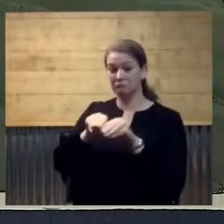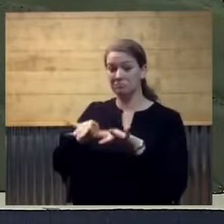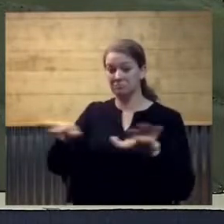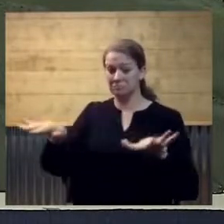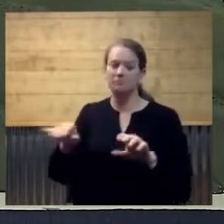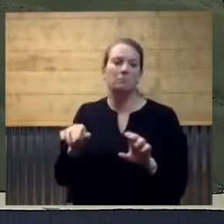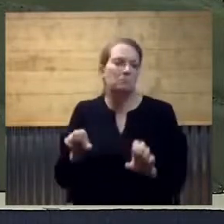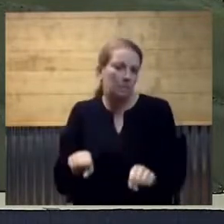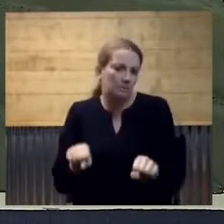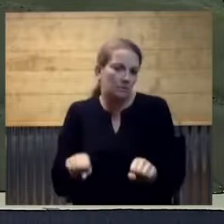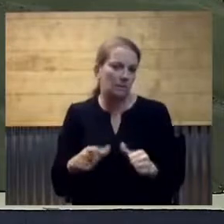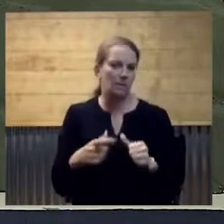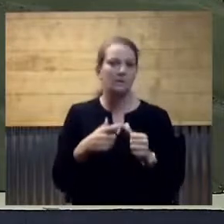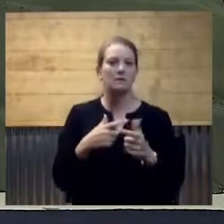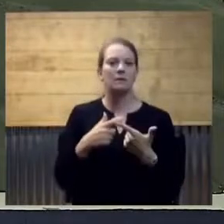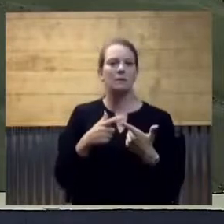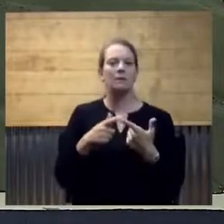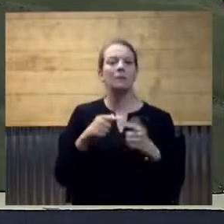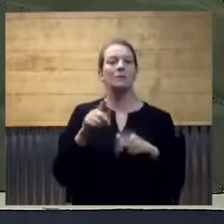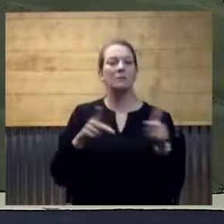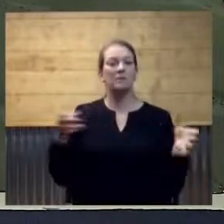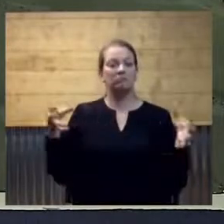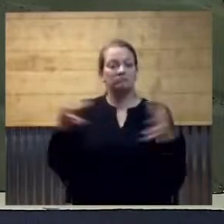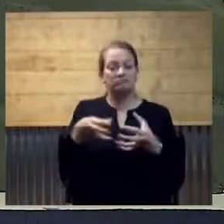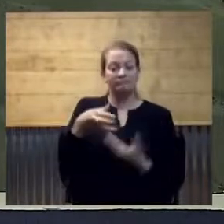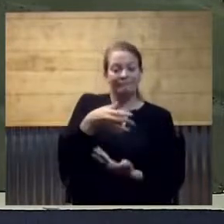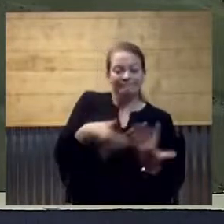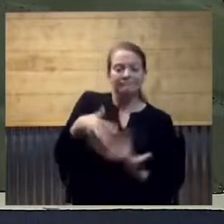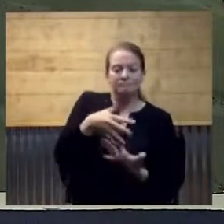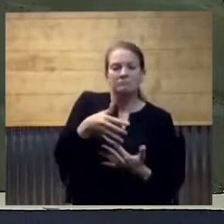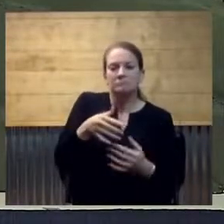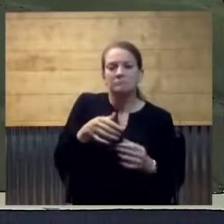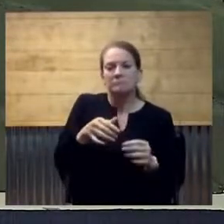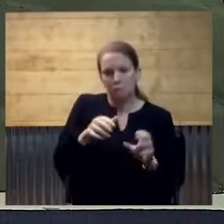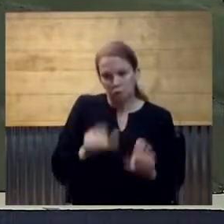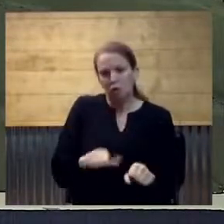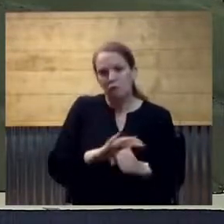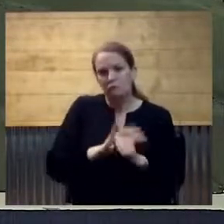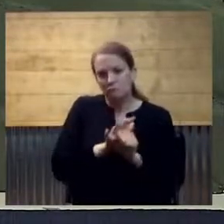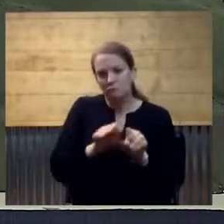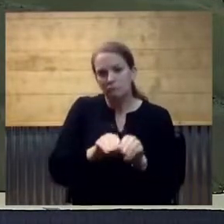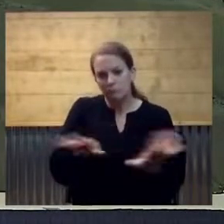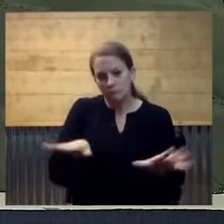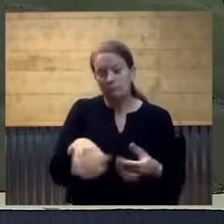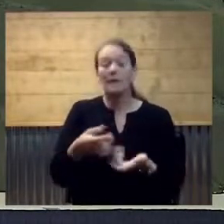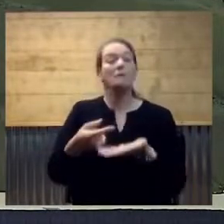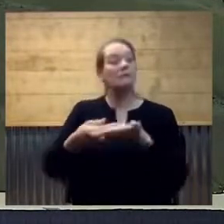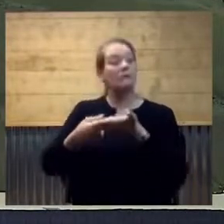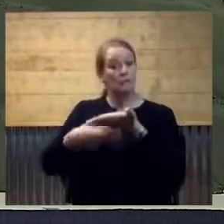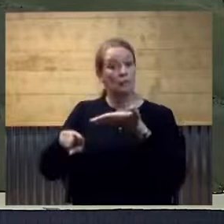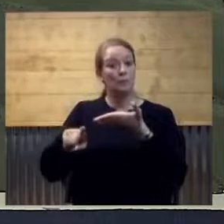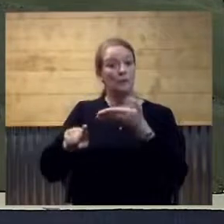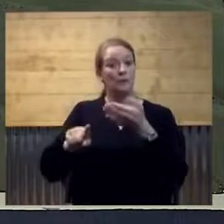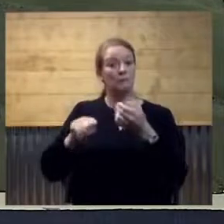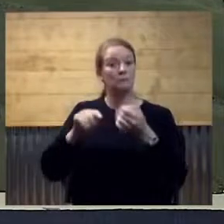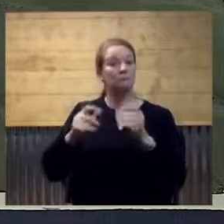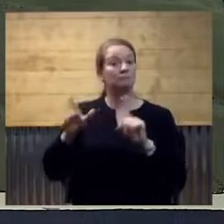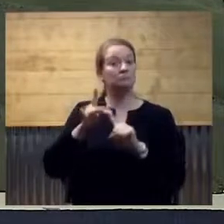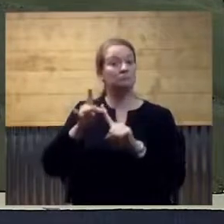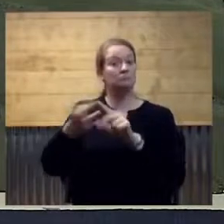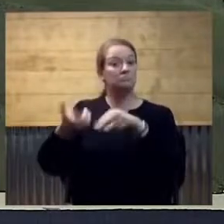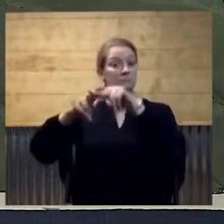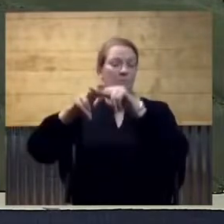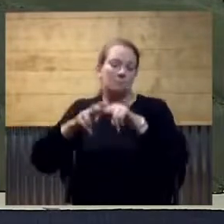gatherings be spreading an infection? Yes. Could we see the numbers go up next week? Yes. Could the fact